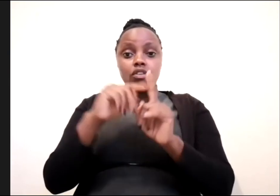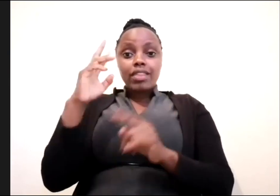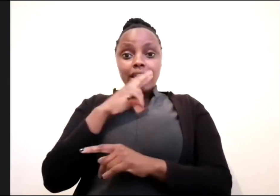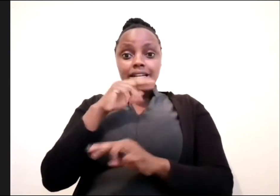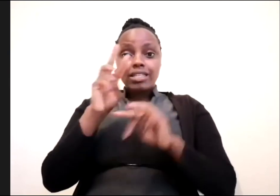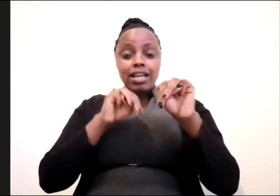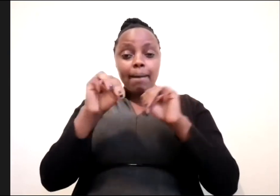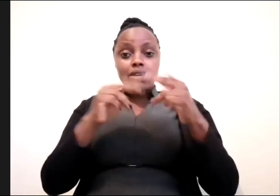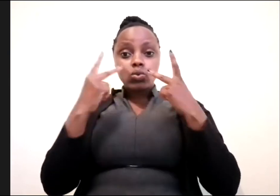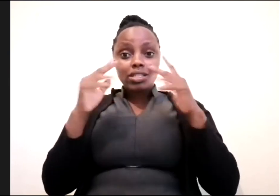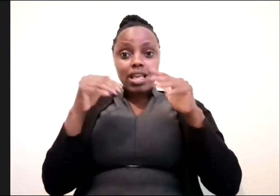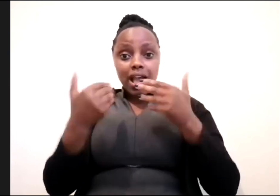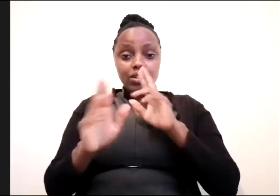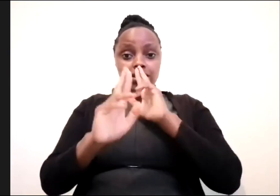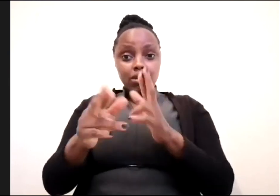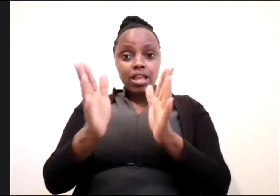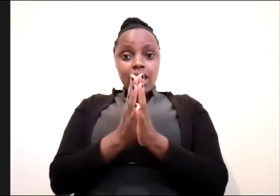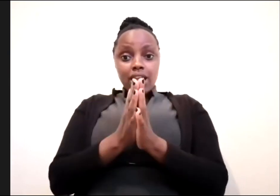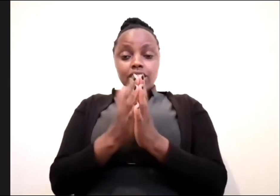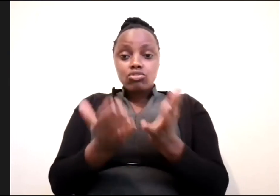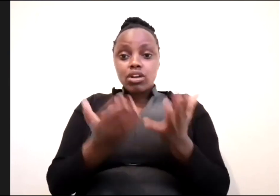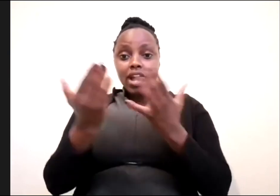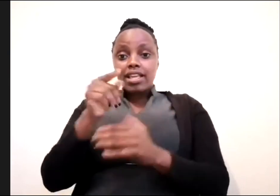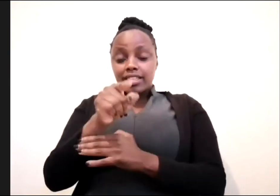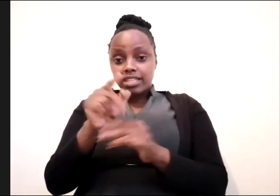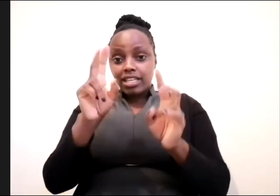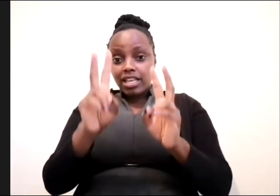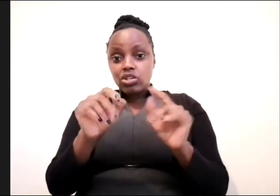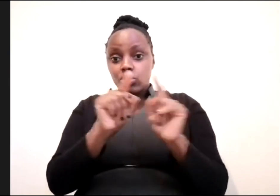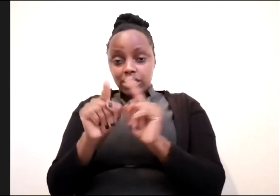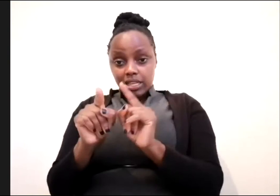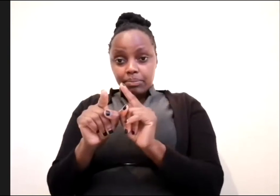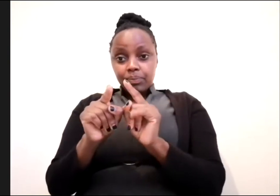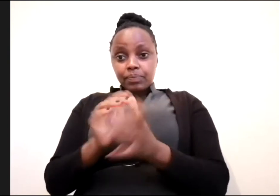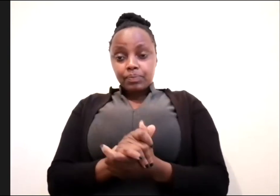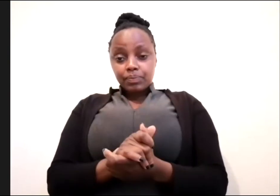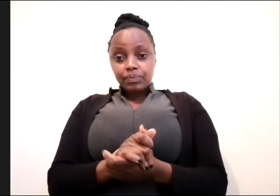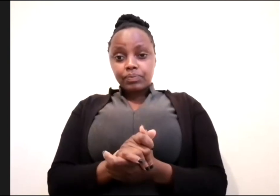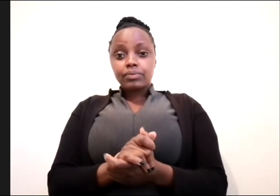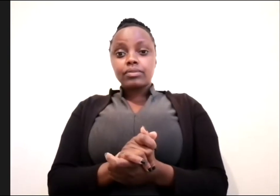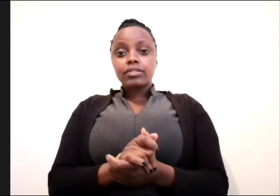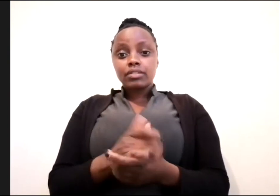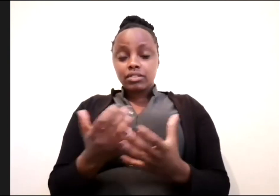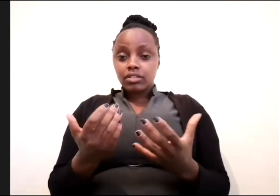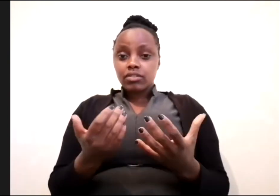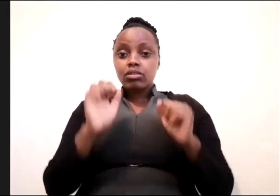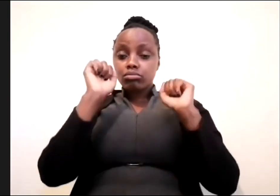an opportunity, to take this also as an opportunity, as far as you can